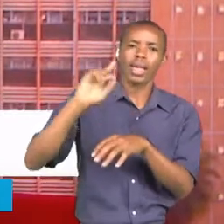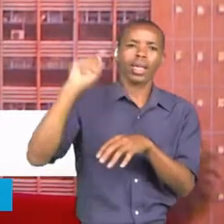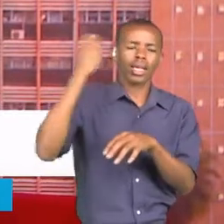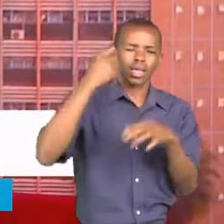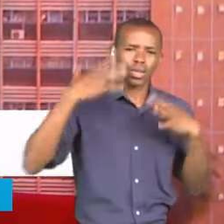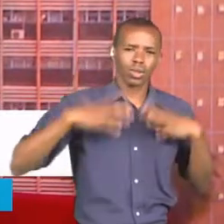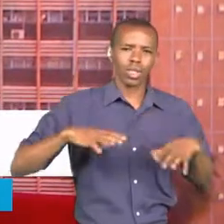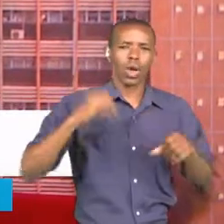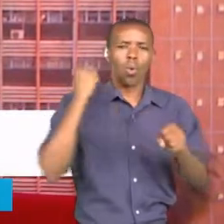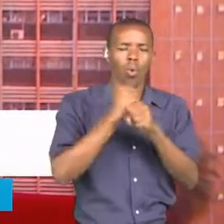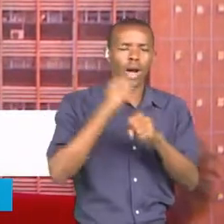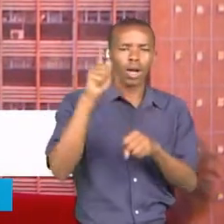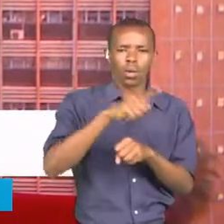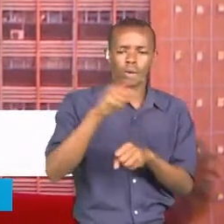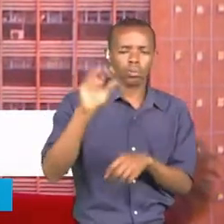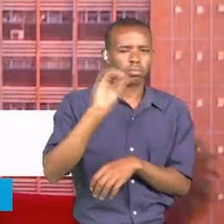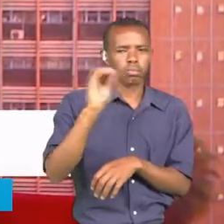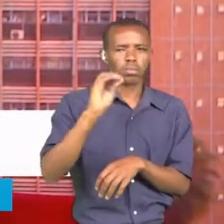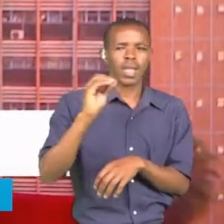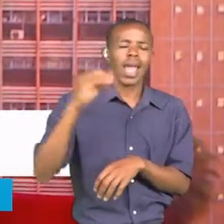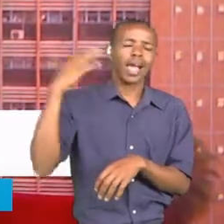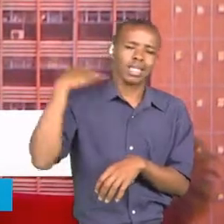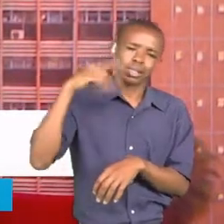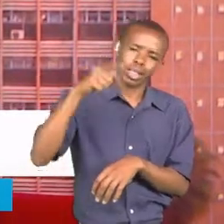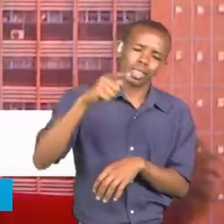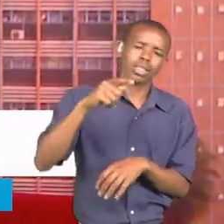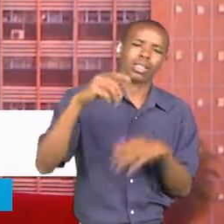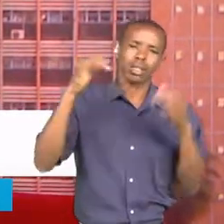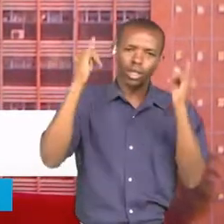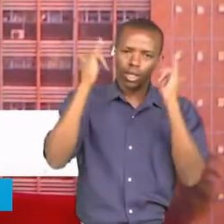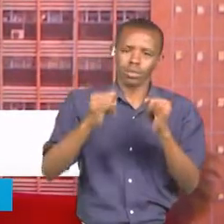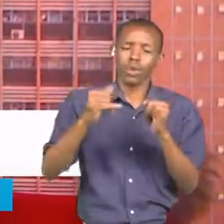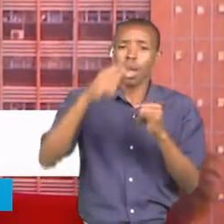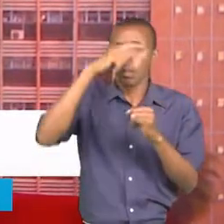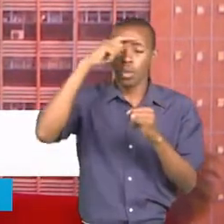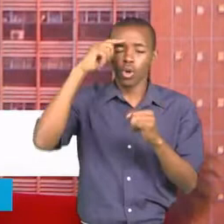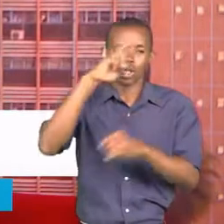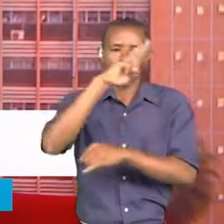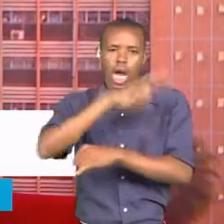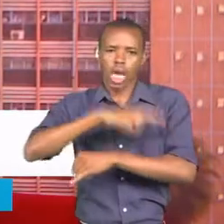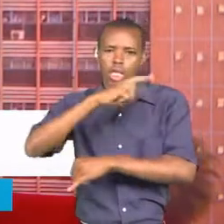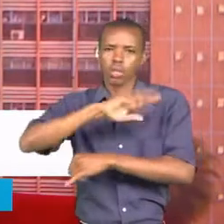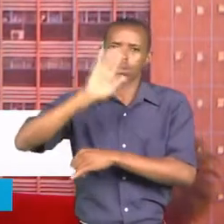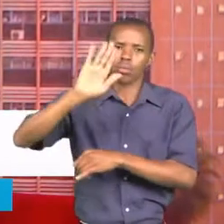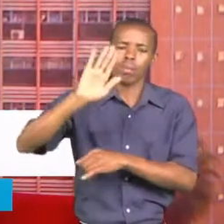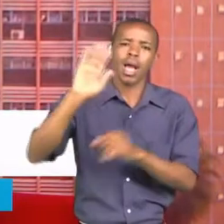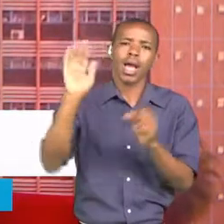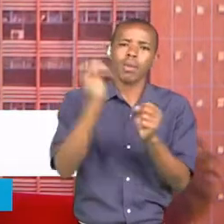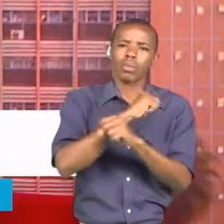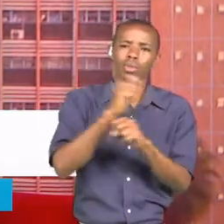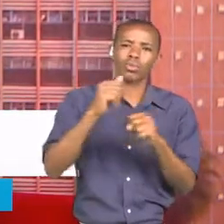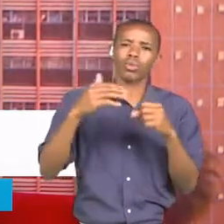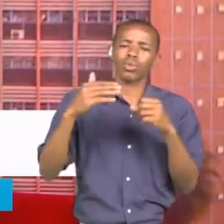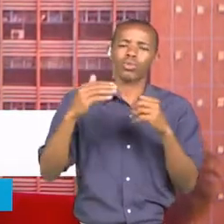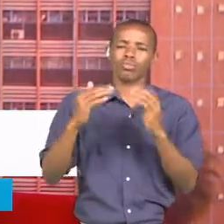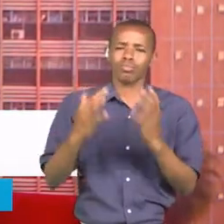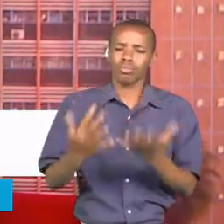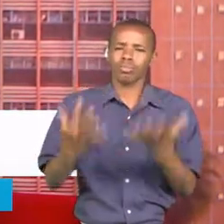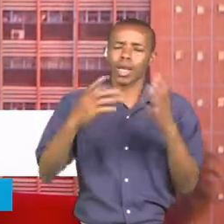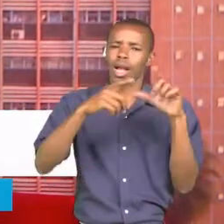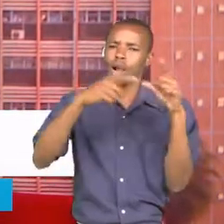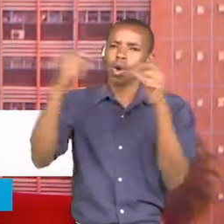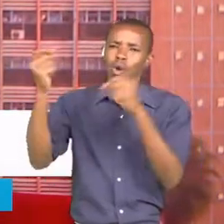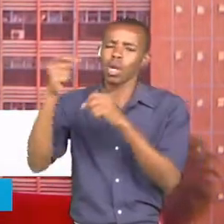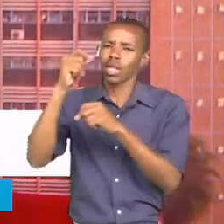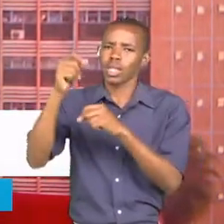are not doing a wrong thing in criminalizing these people, because their attitude is you can go to hell. And clearly, with